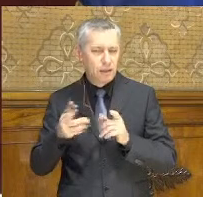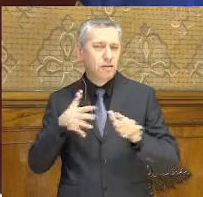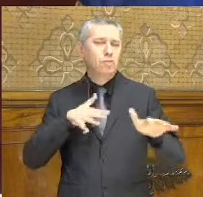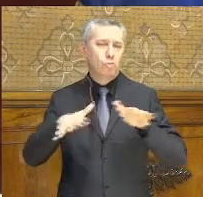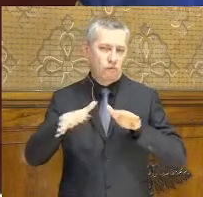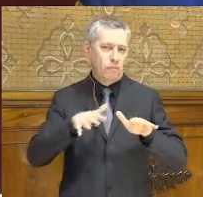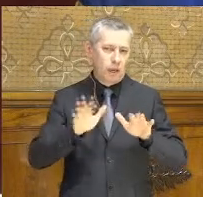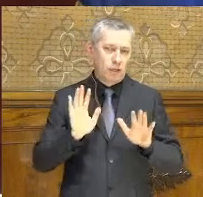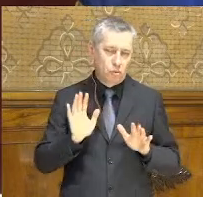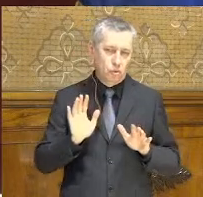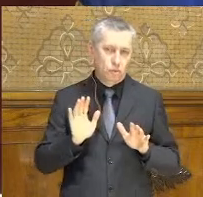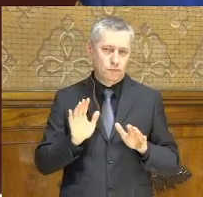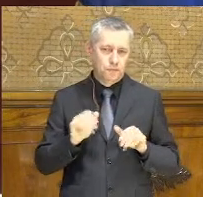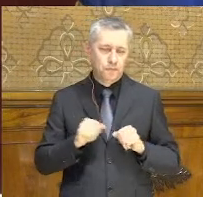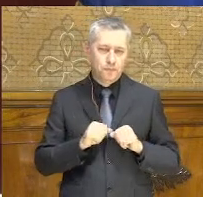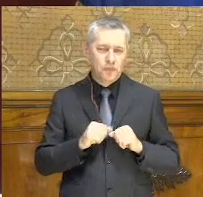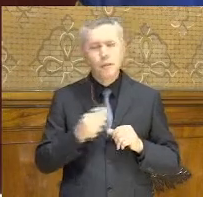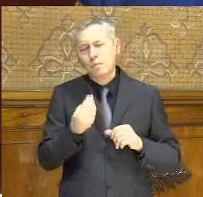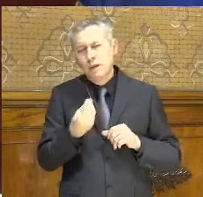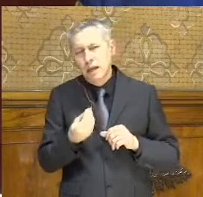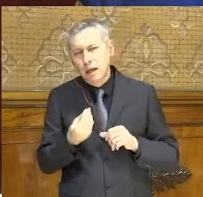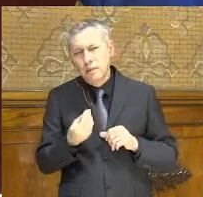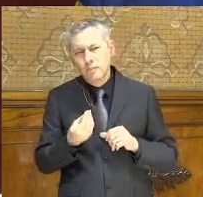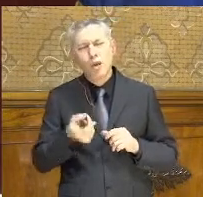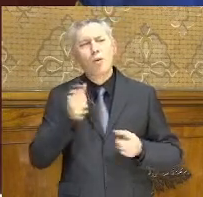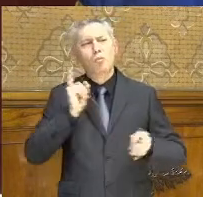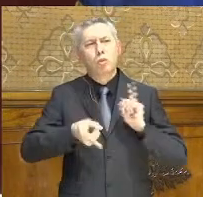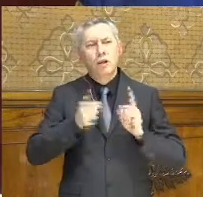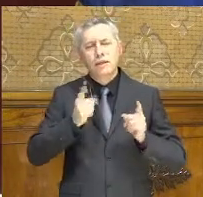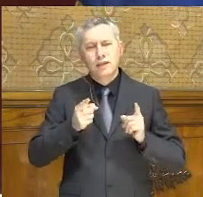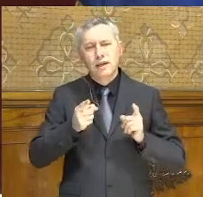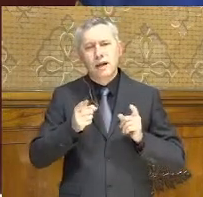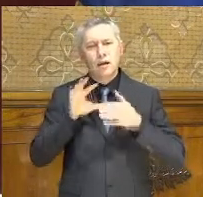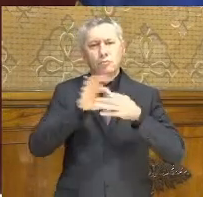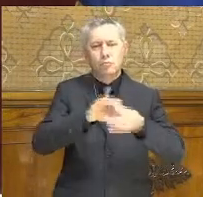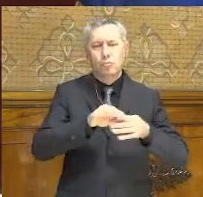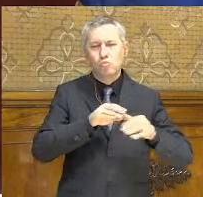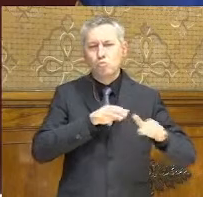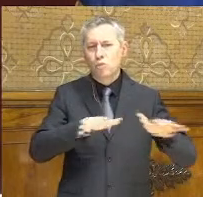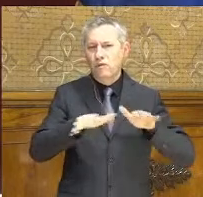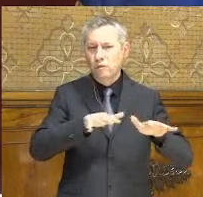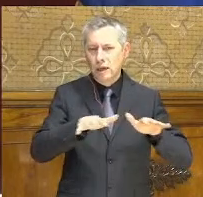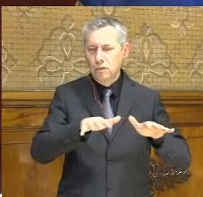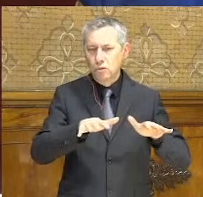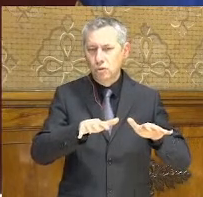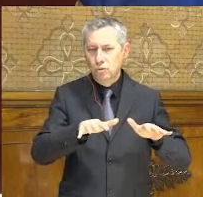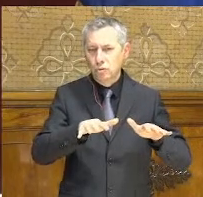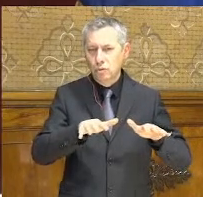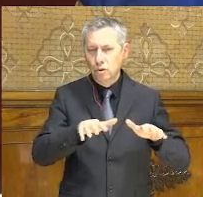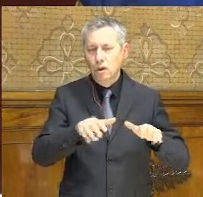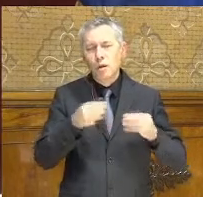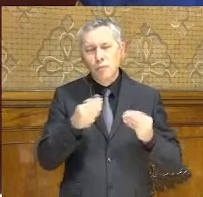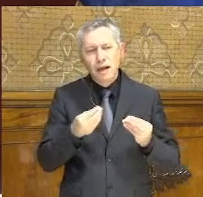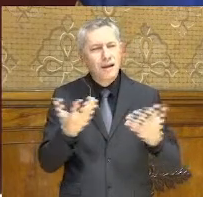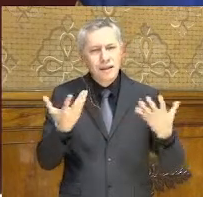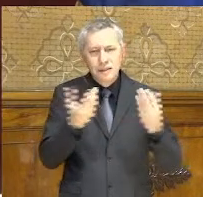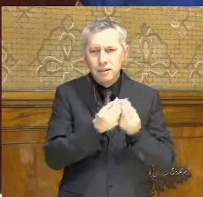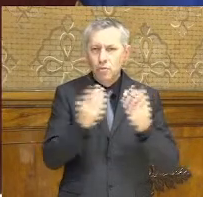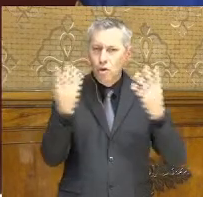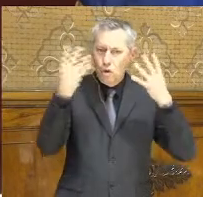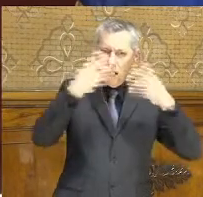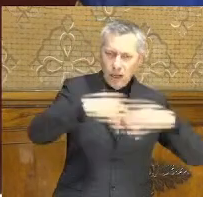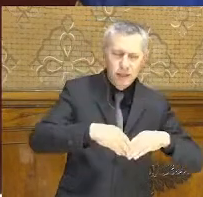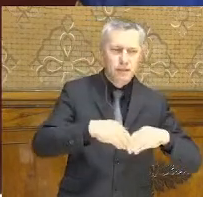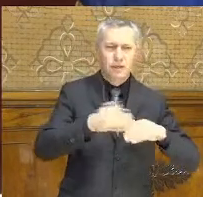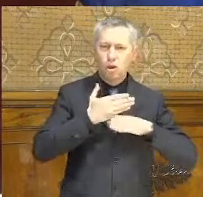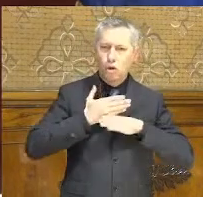We call movement politics the politics where we gather, sometimes organize, sometimes not,